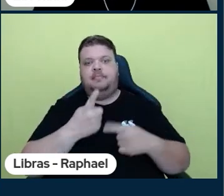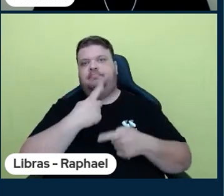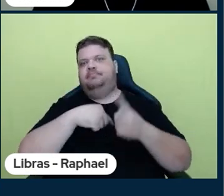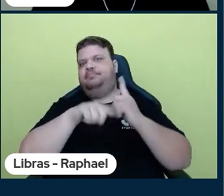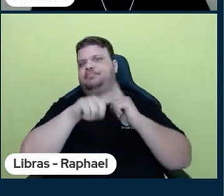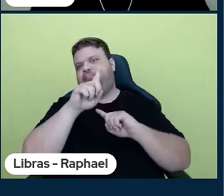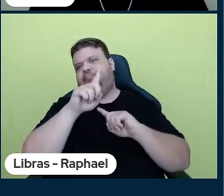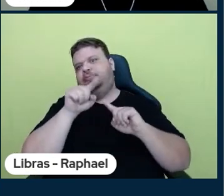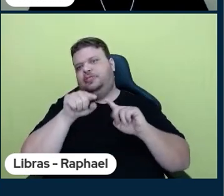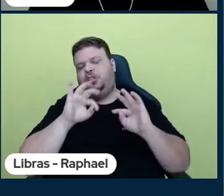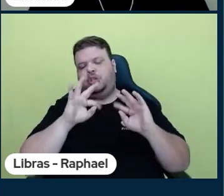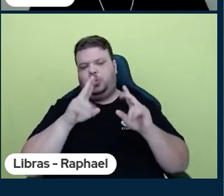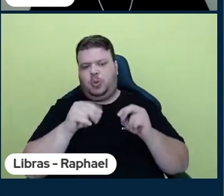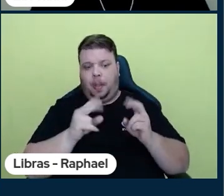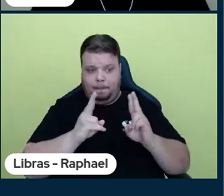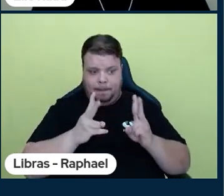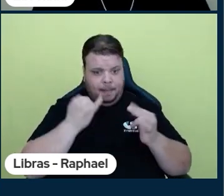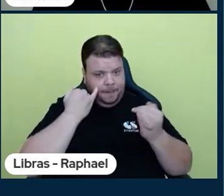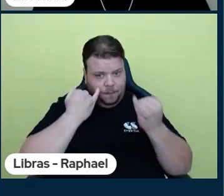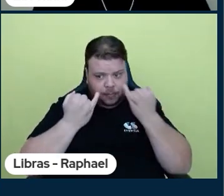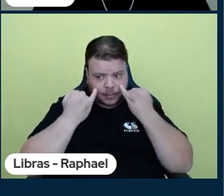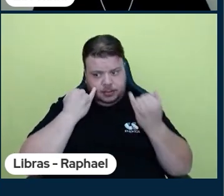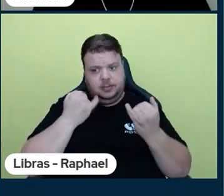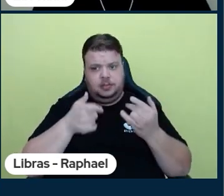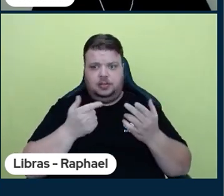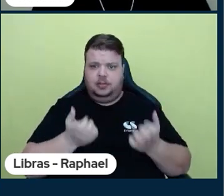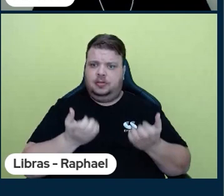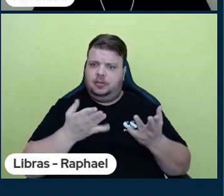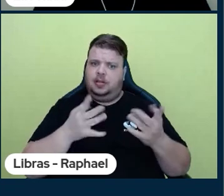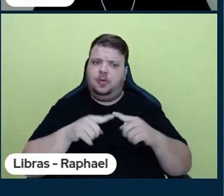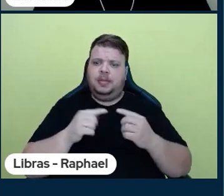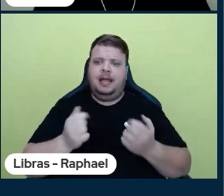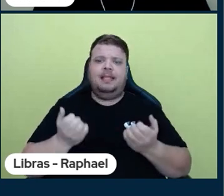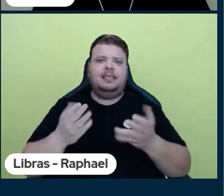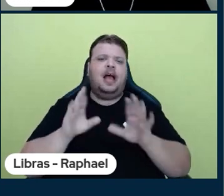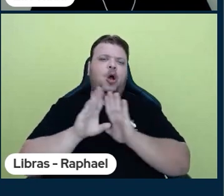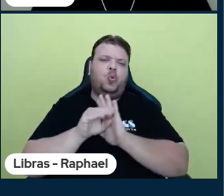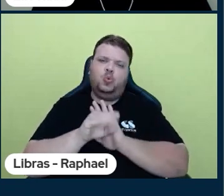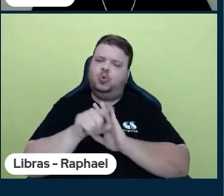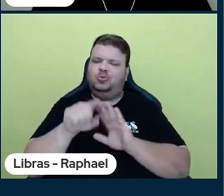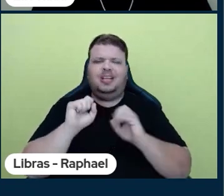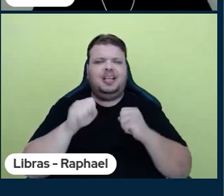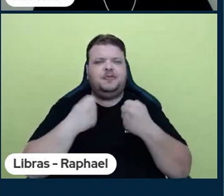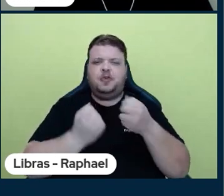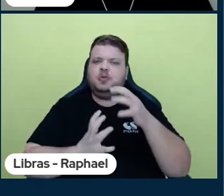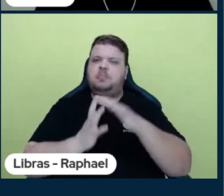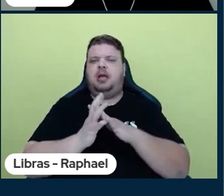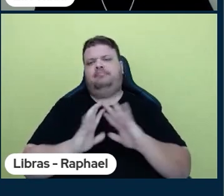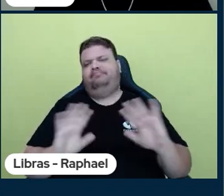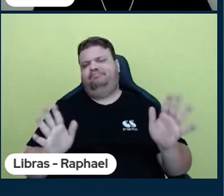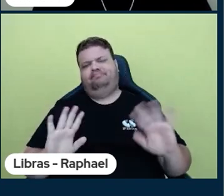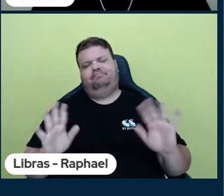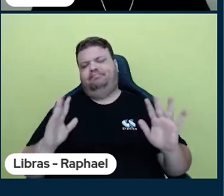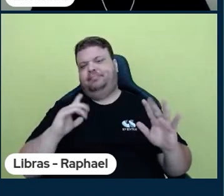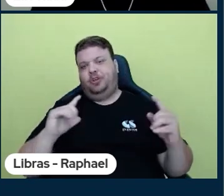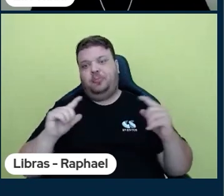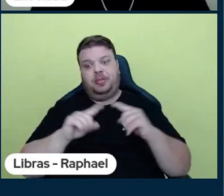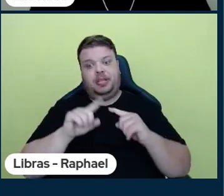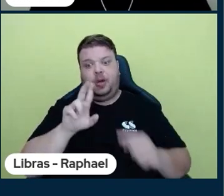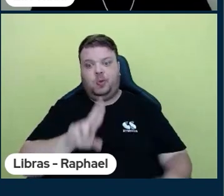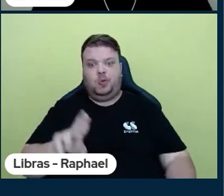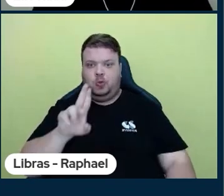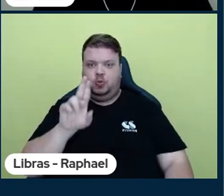With training, we are using our conversational AI with the same information that we are sending to